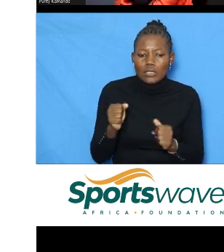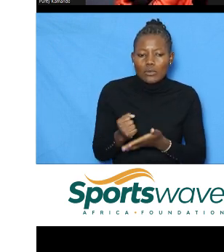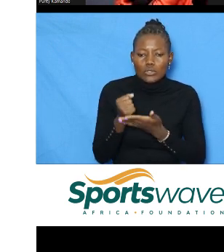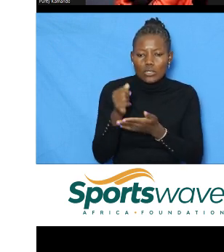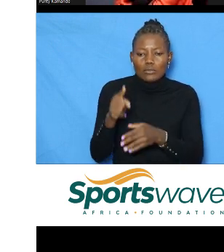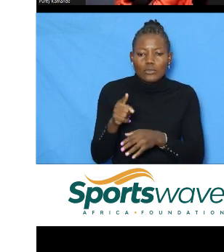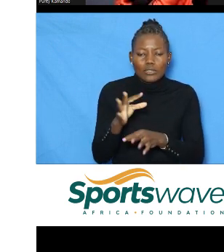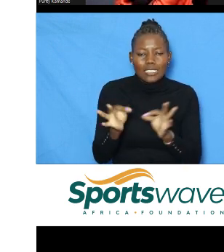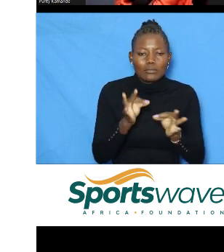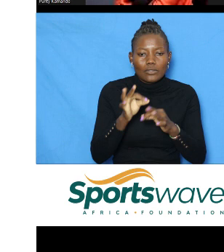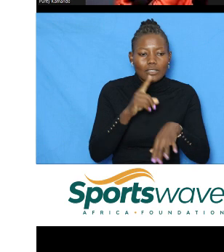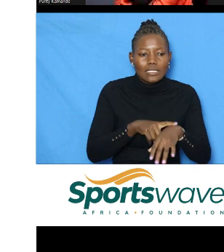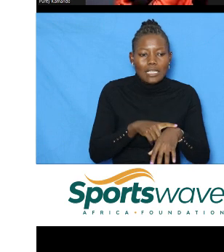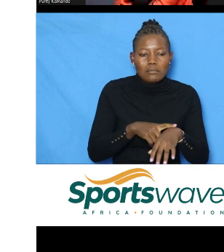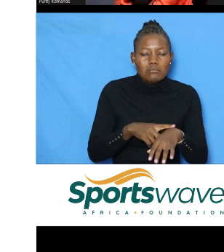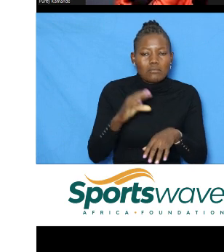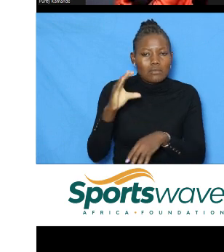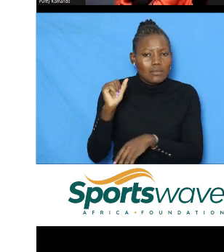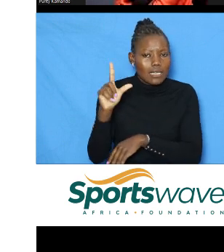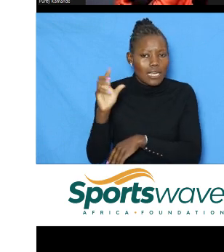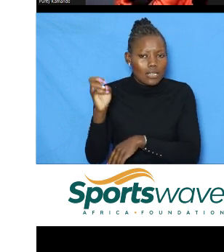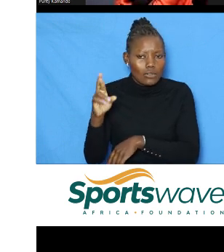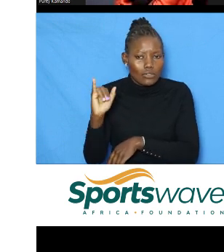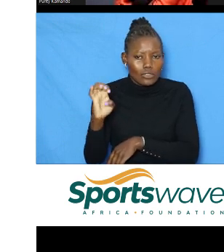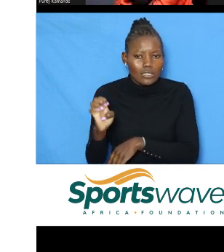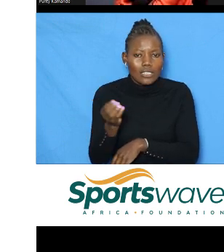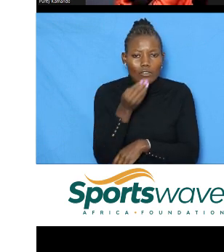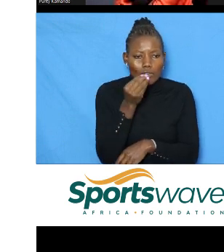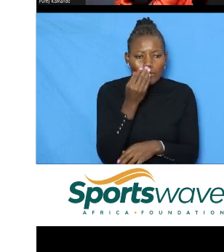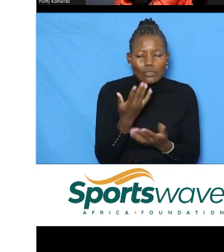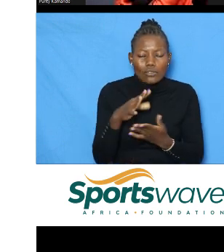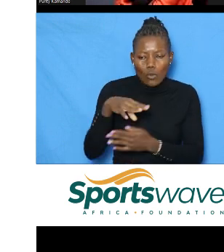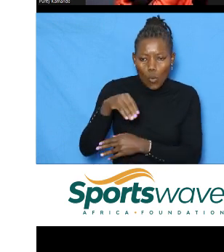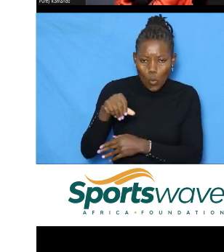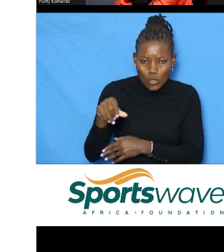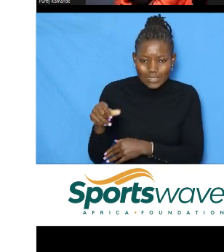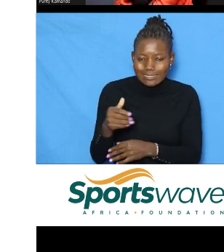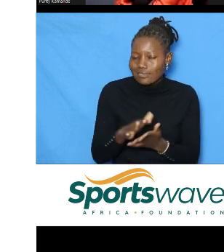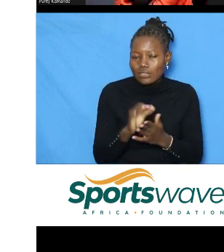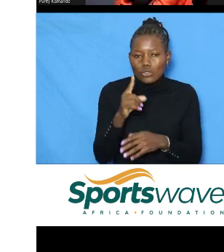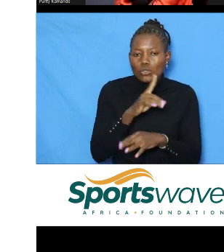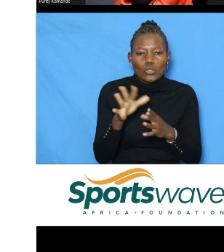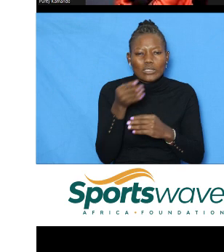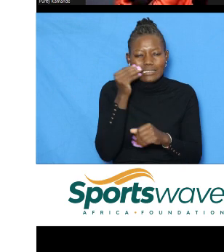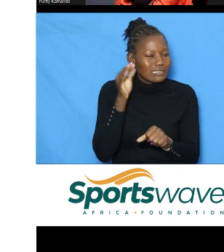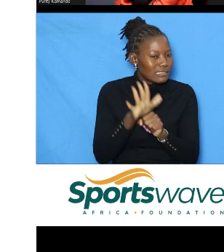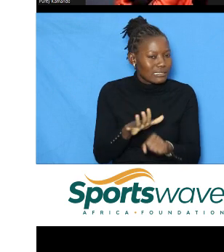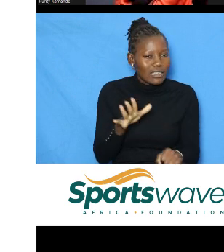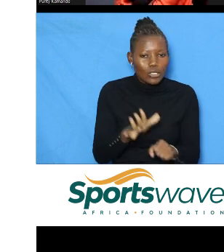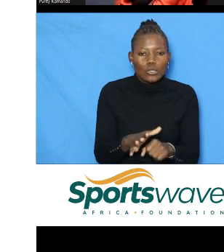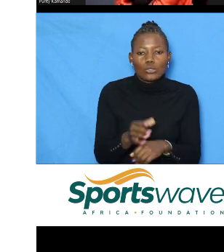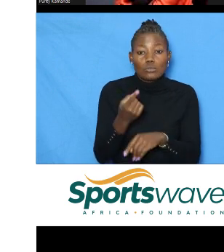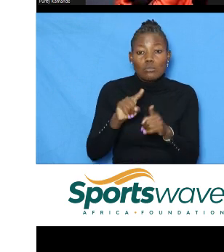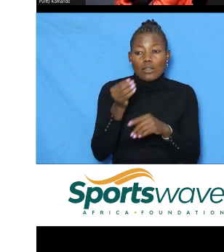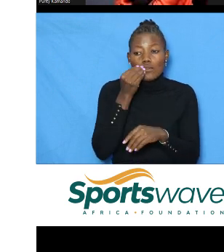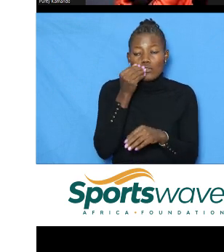time? When we talk about foods that are calorie dense, we usually refer to quantity in this case. You don't need to eat a lot of food, but the